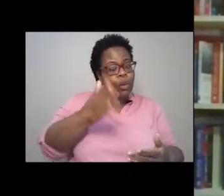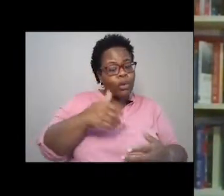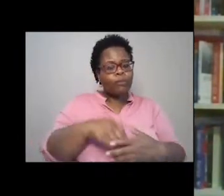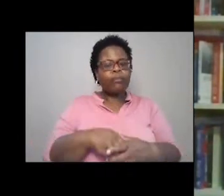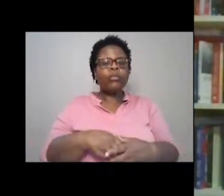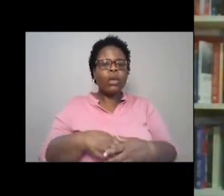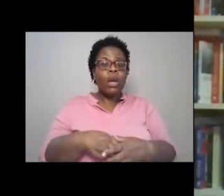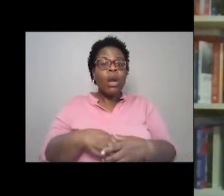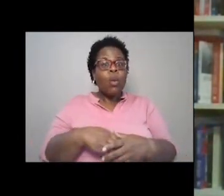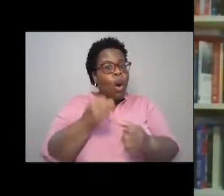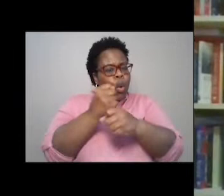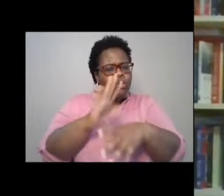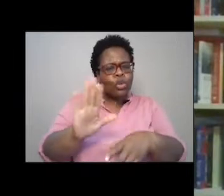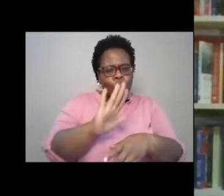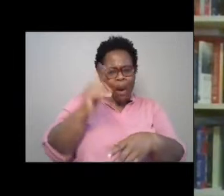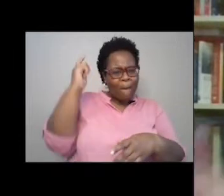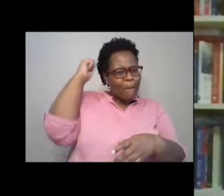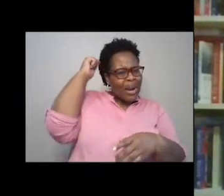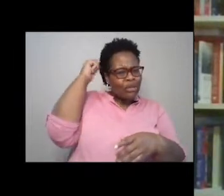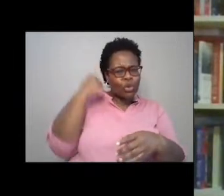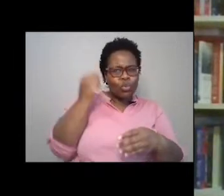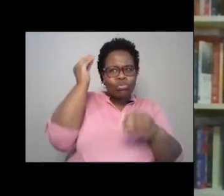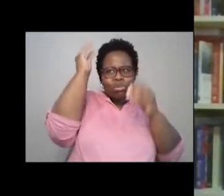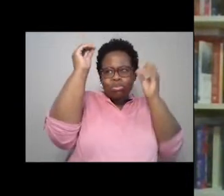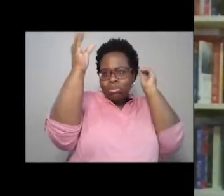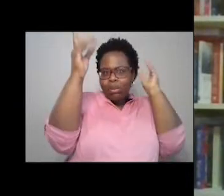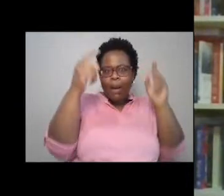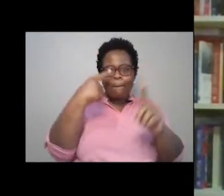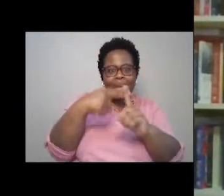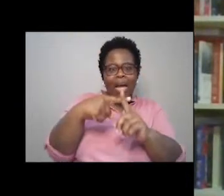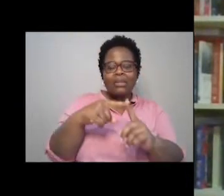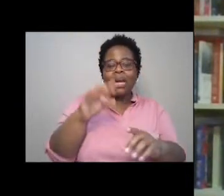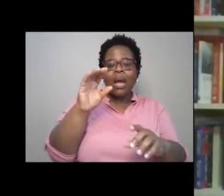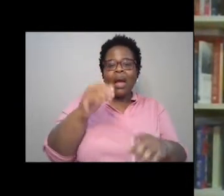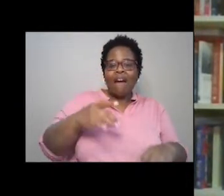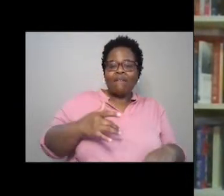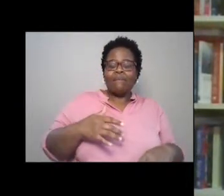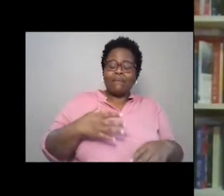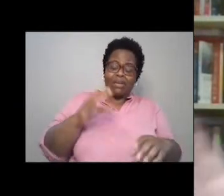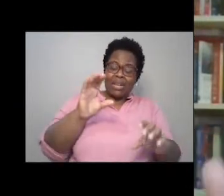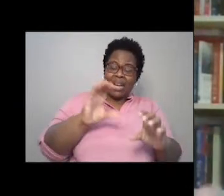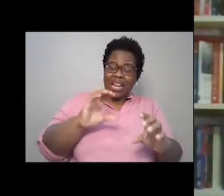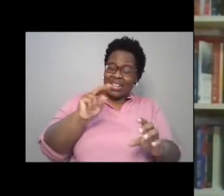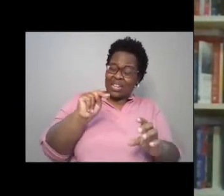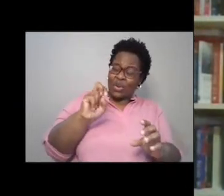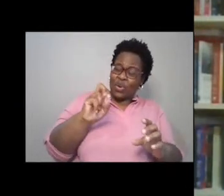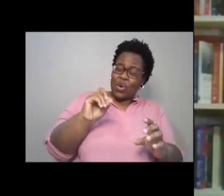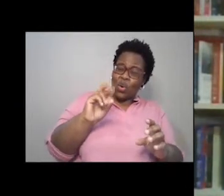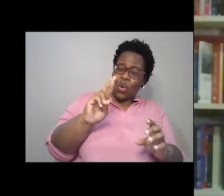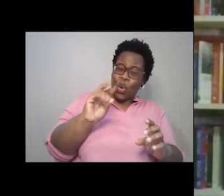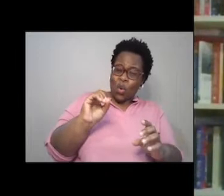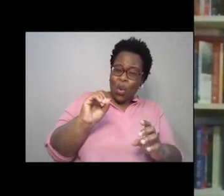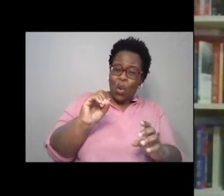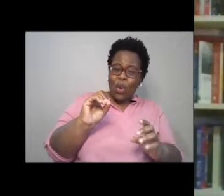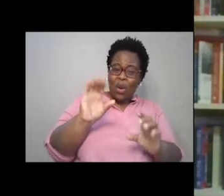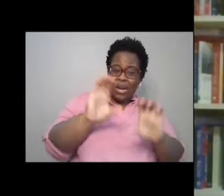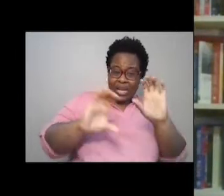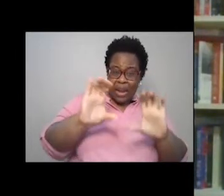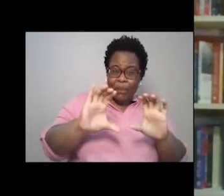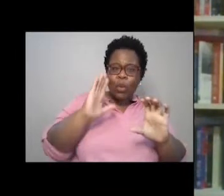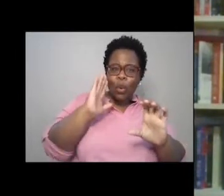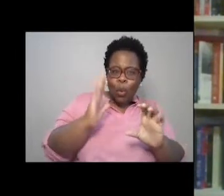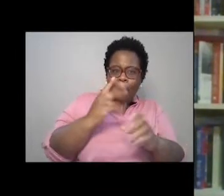your brain starts producing certain neurochemicals, oxytocin, serotonin, and dopamine that are feel good chemicals, so you